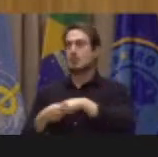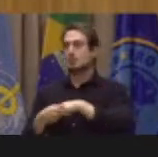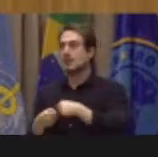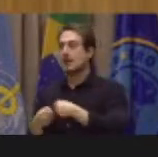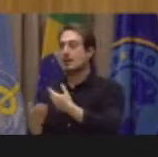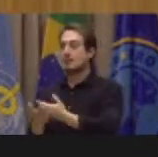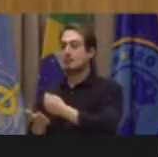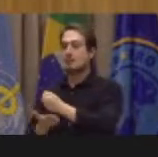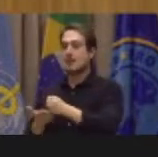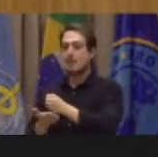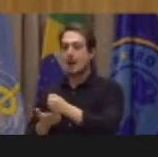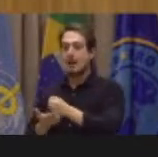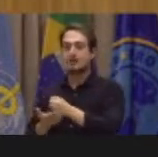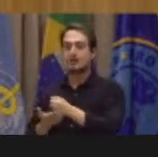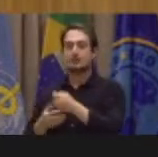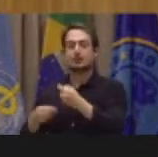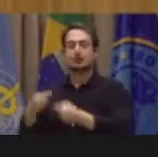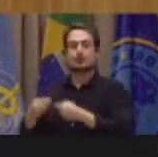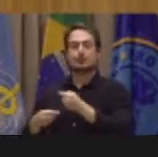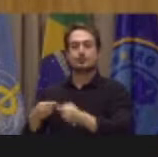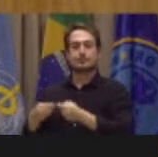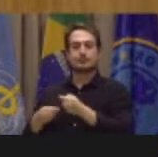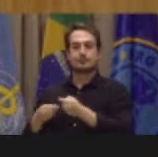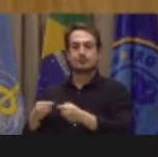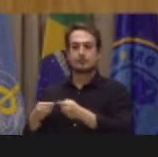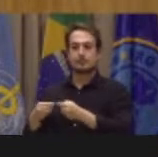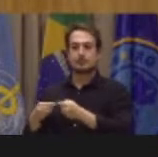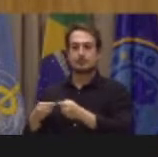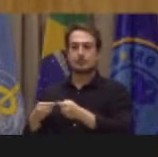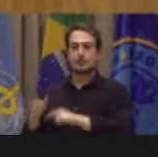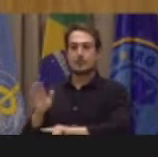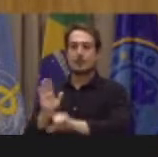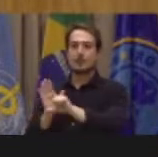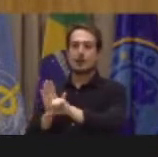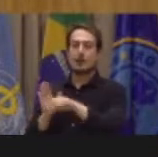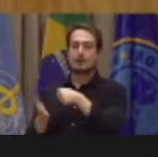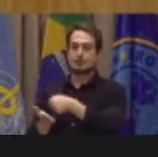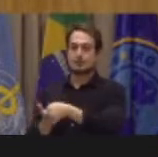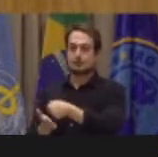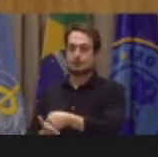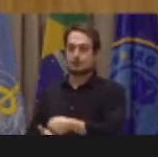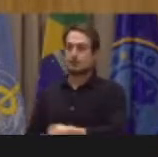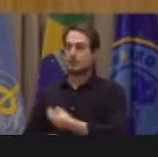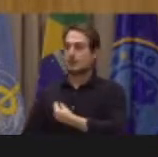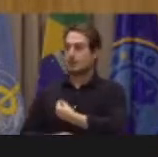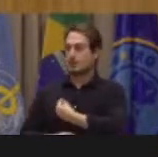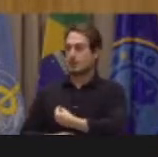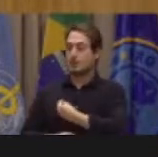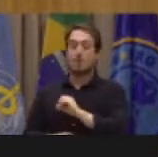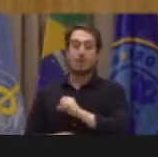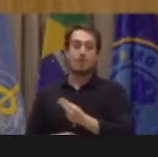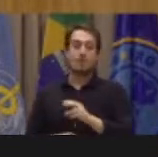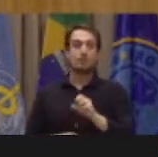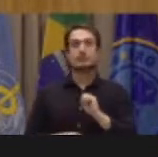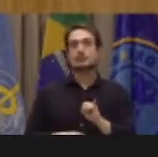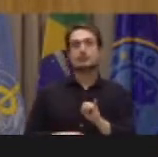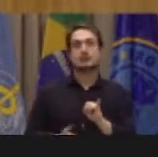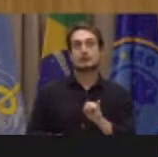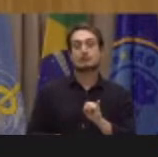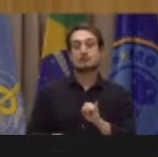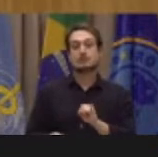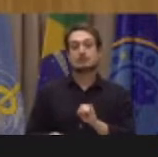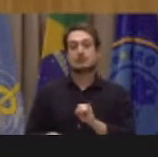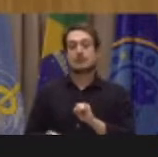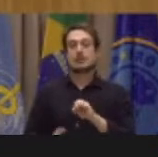of these medical records. I bring so that when we talk about a law that forces